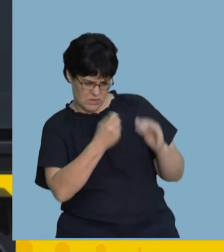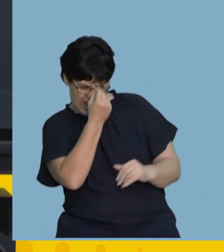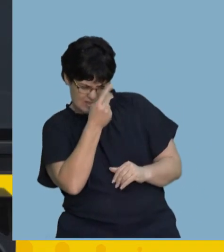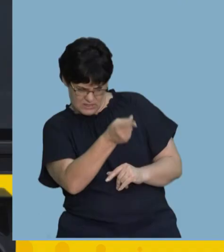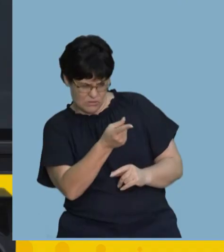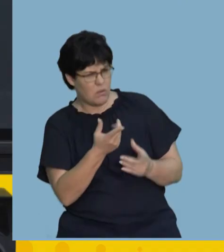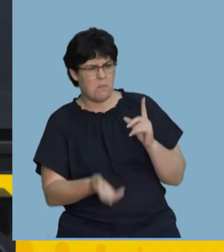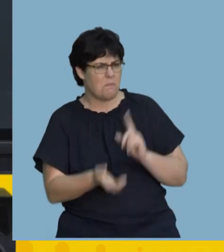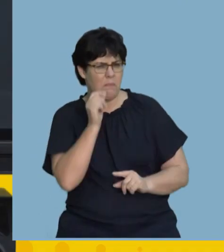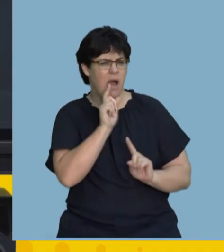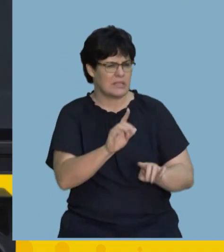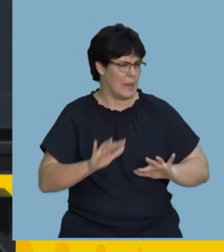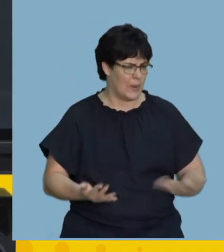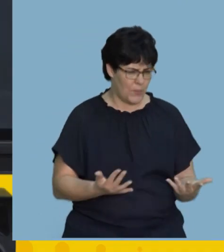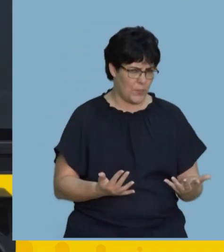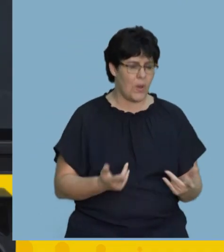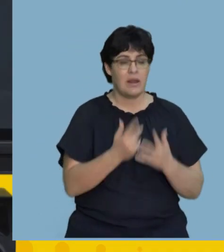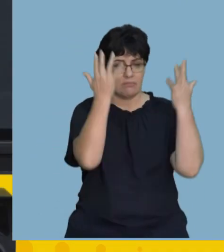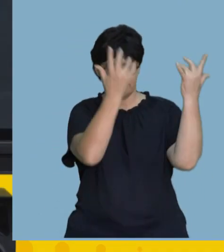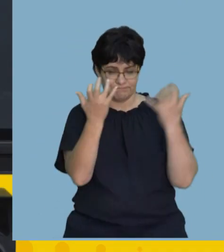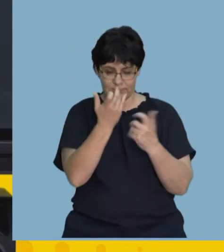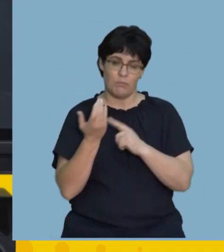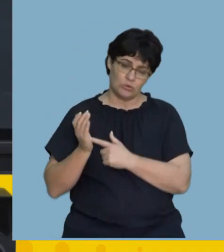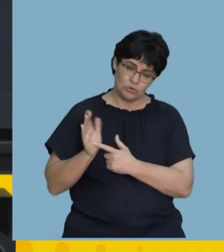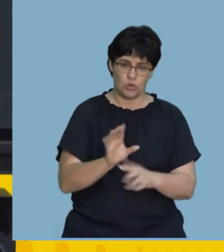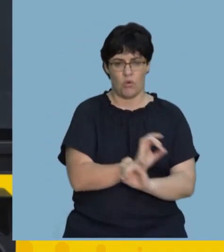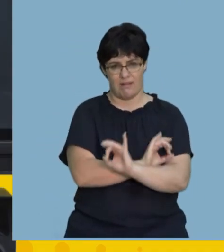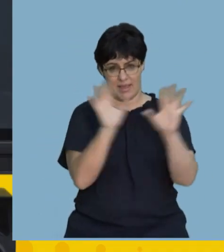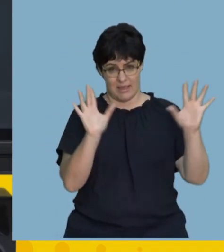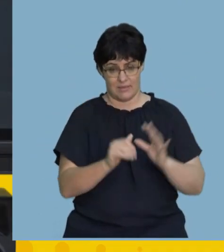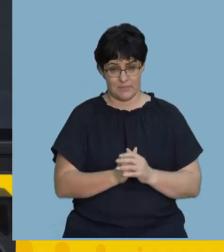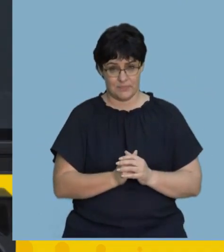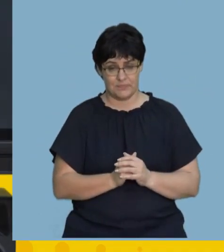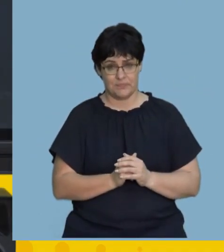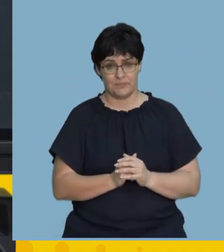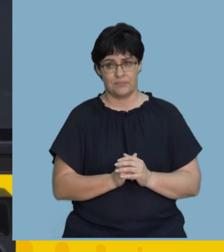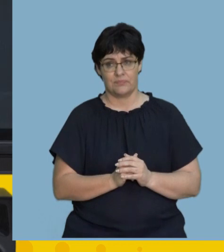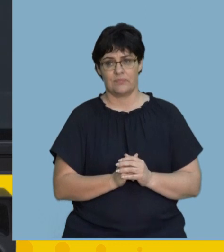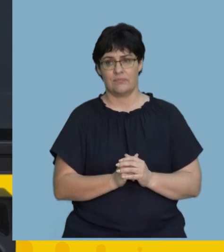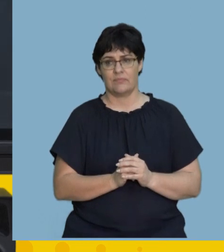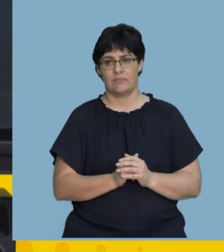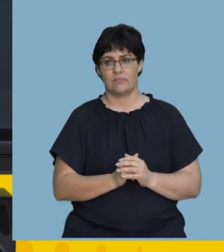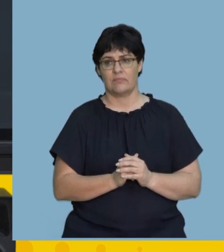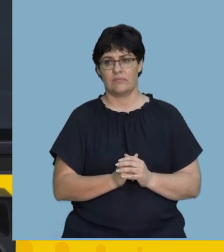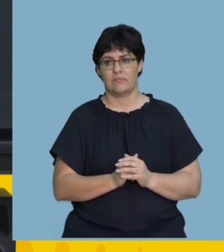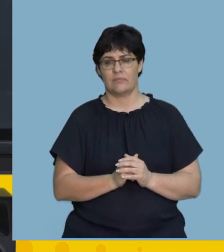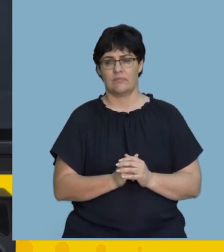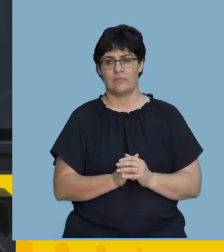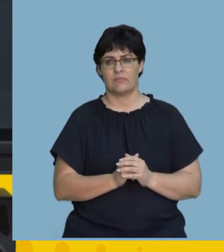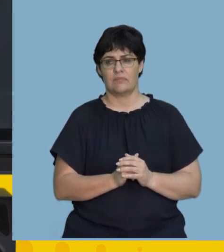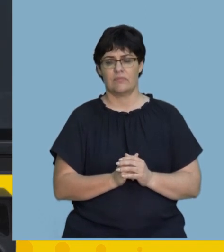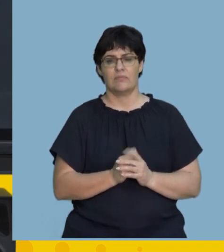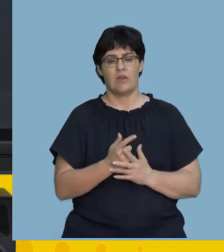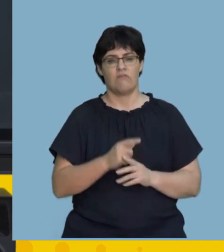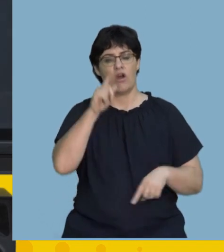answer, and all the calculations need to be shown clearly, okay? Right, and then the rate of